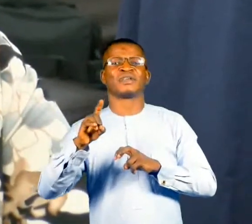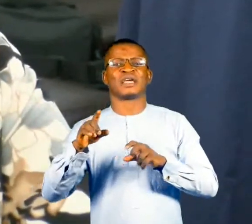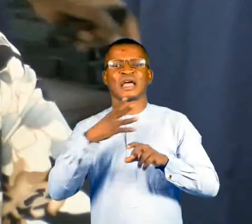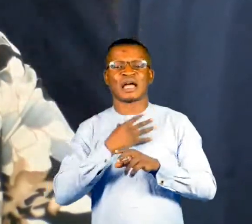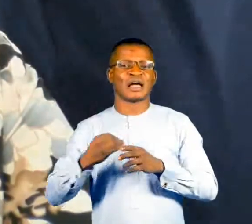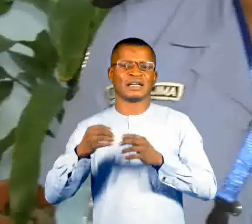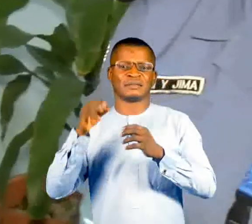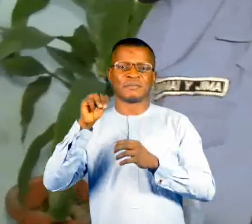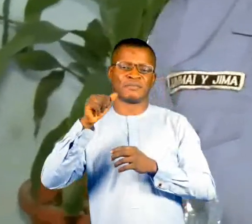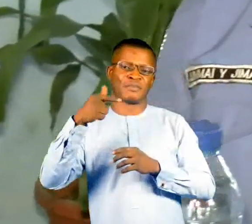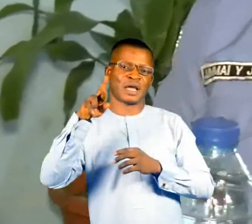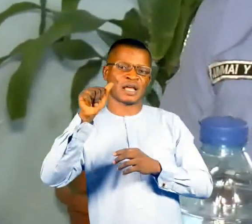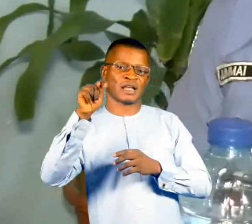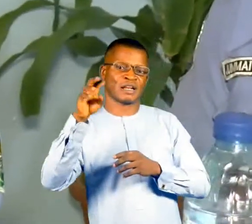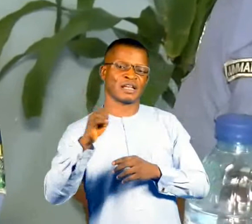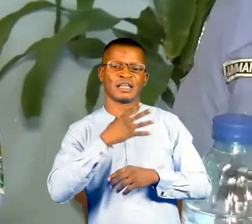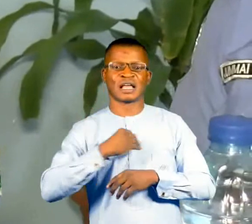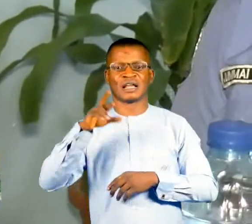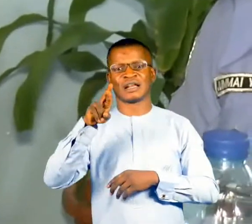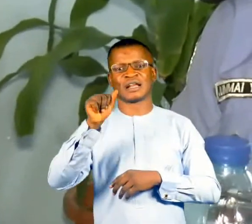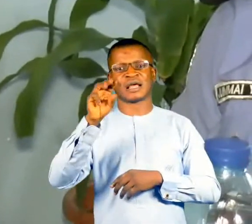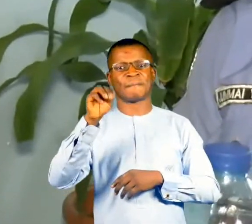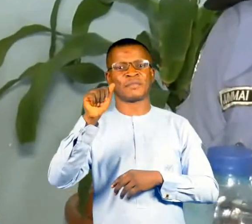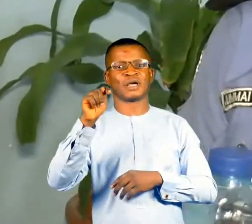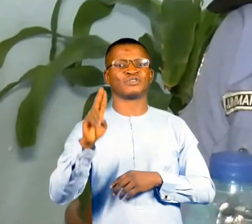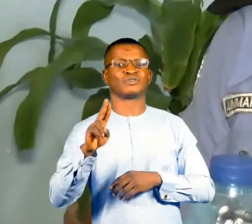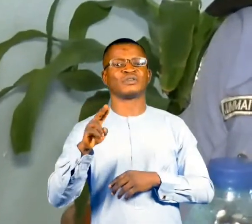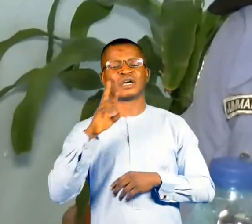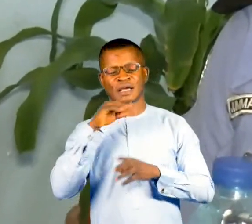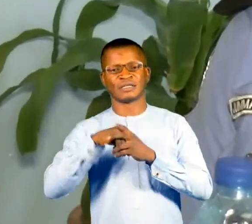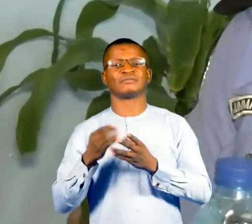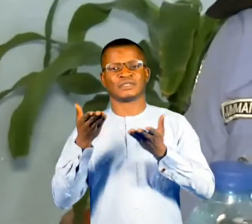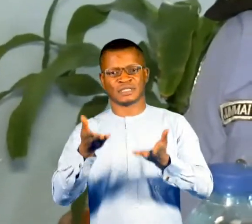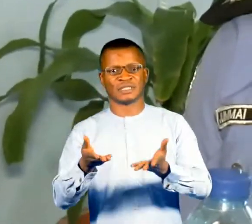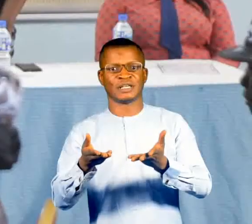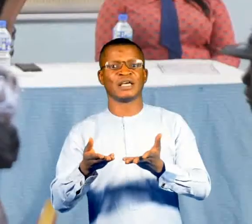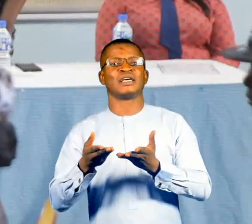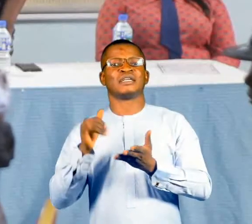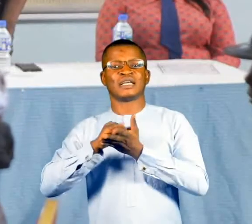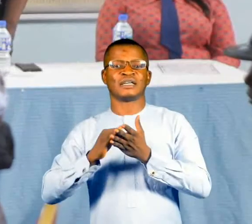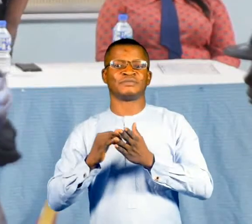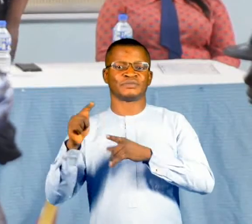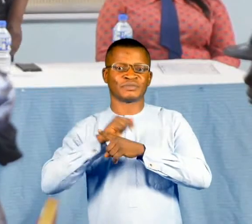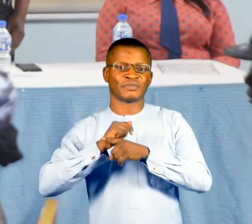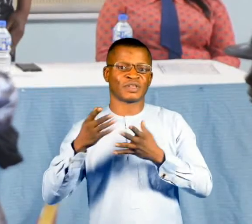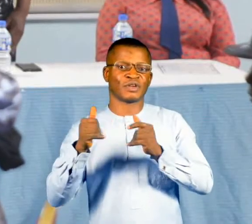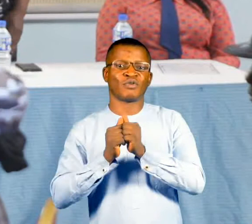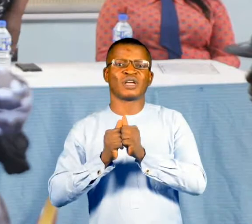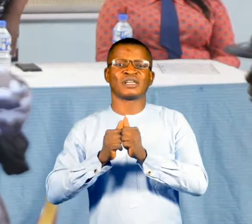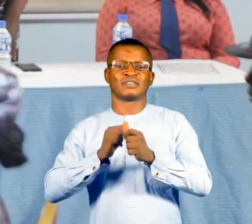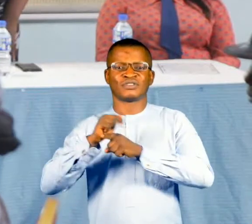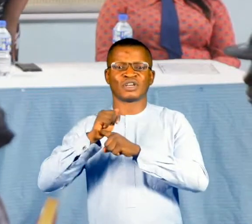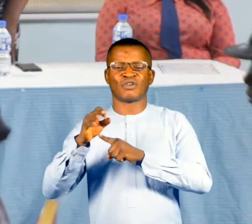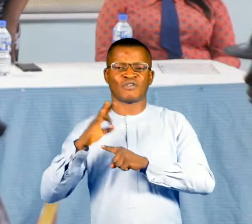Margaret Ochala, and Assistant Commissioner of Police, Ramatu Sada, were in attendance. The 10-day training ended with a